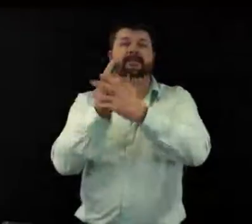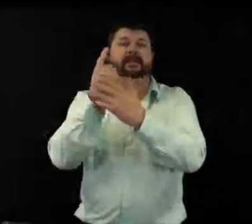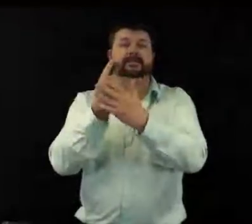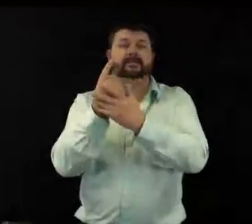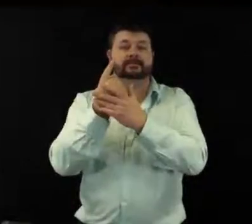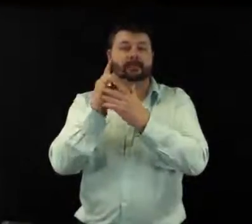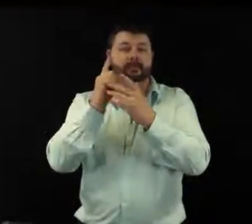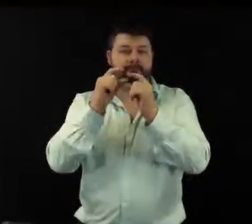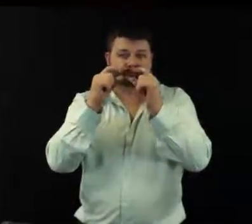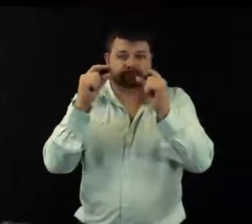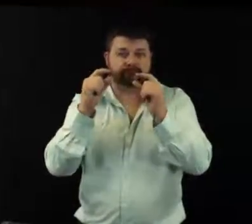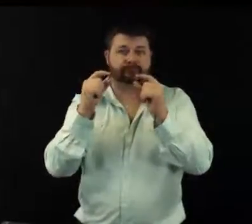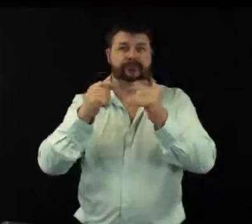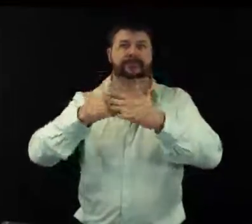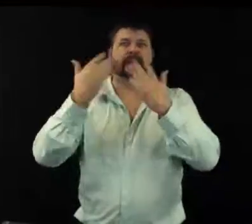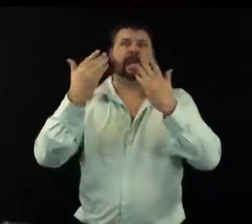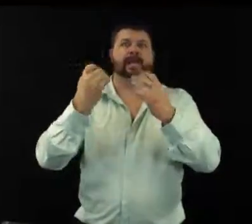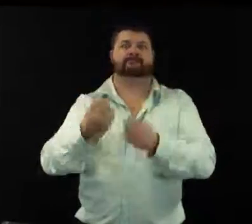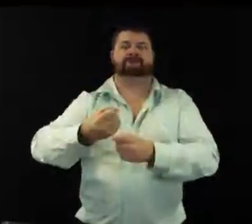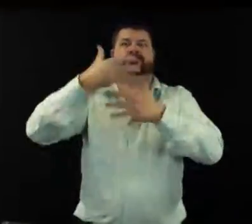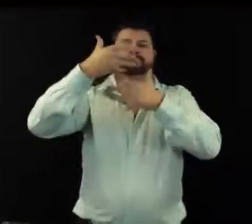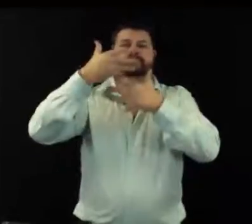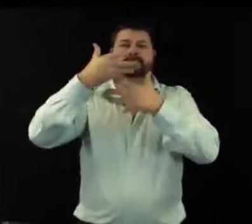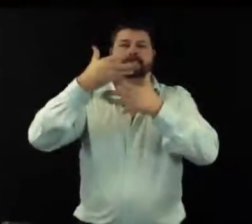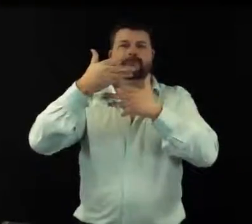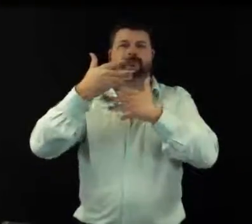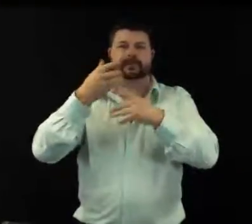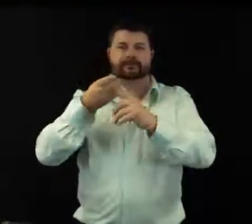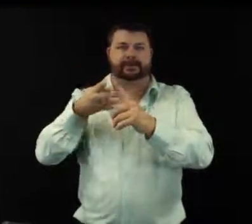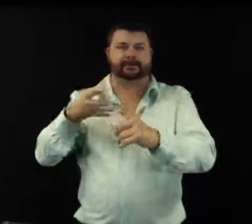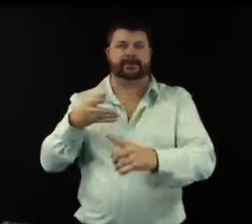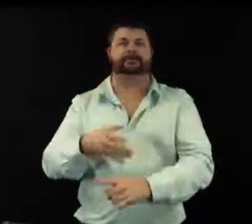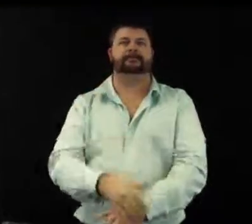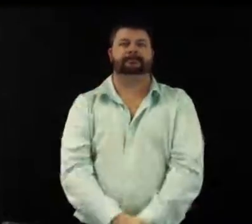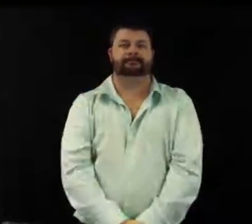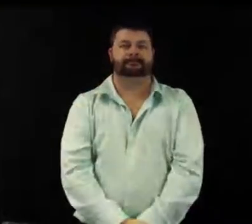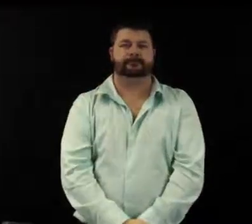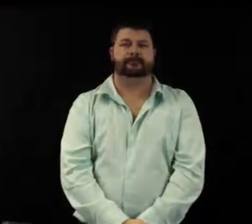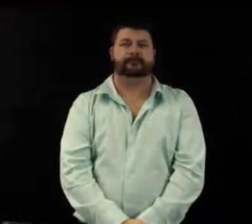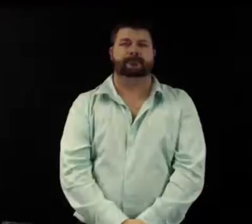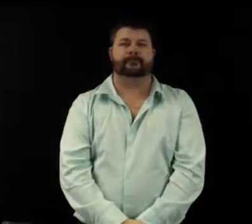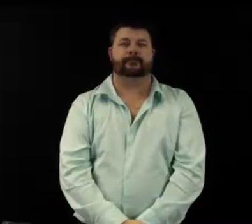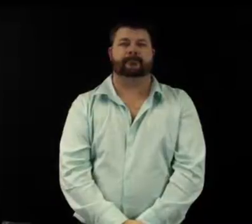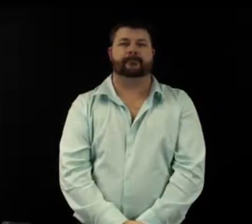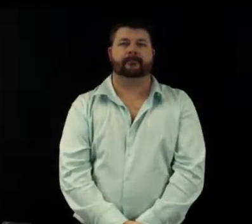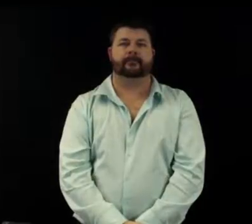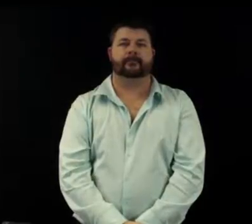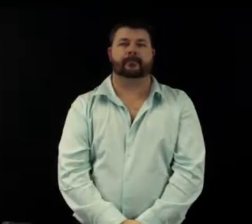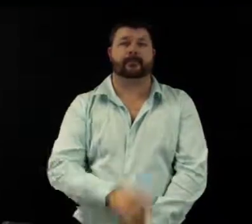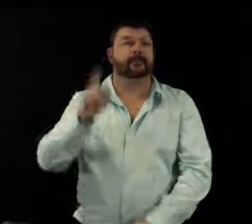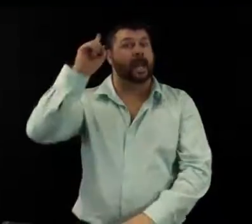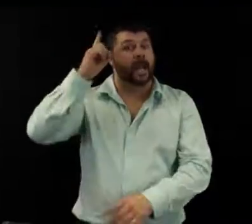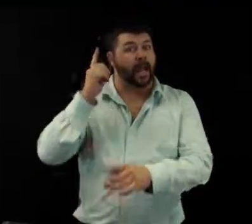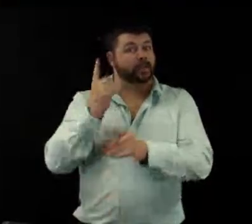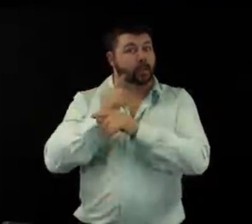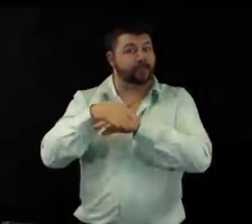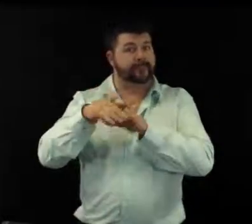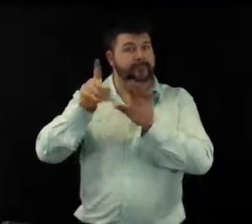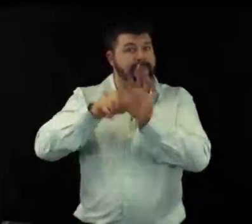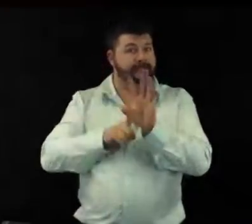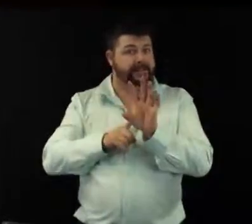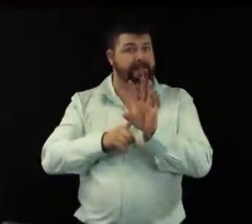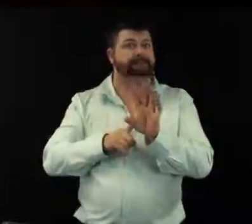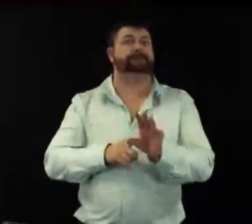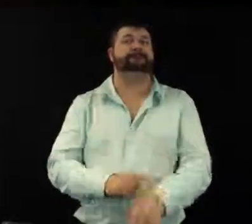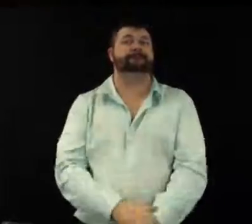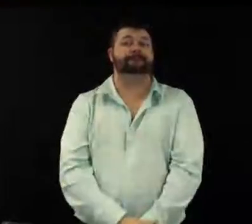specific event. Double tapping on the event will switch you to the day view with that event selected. Tapping the Year button gives you